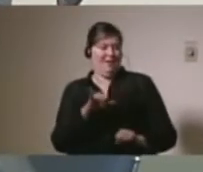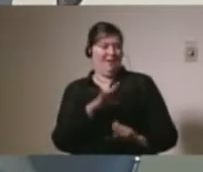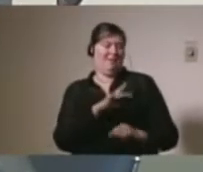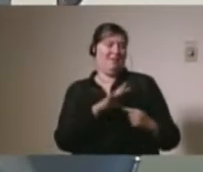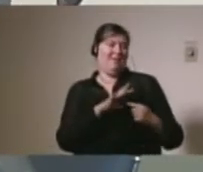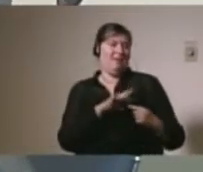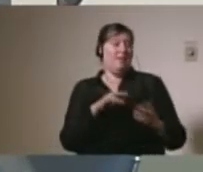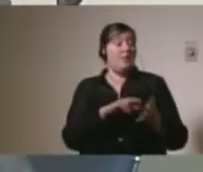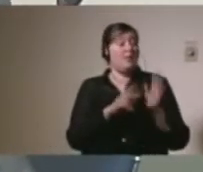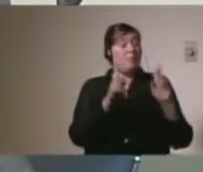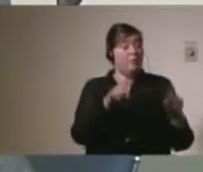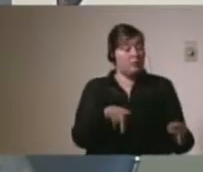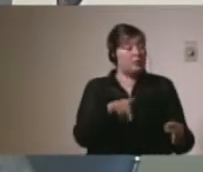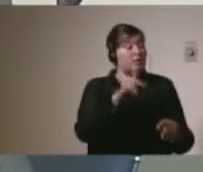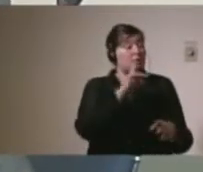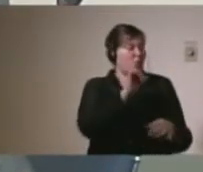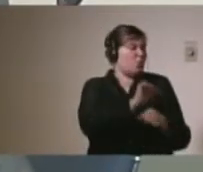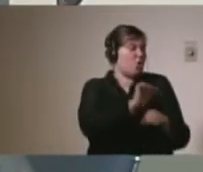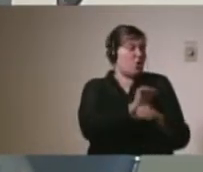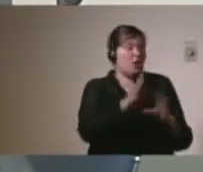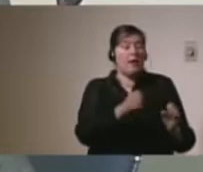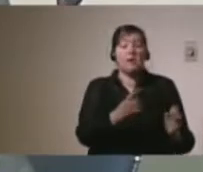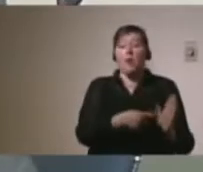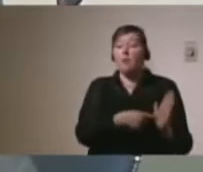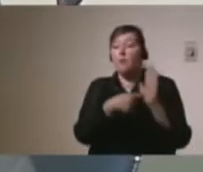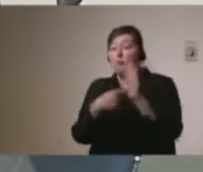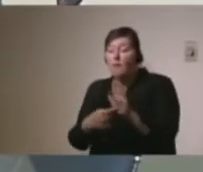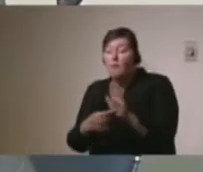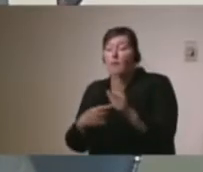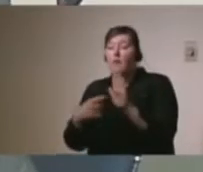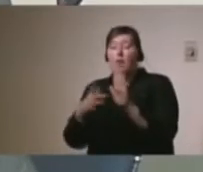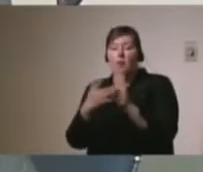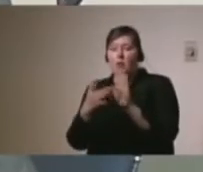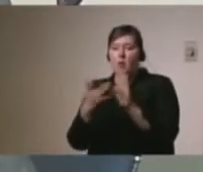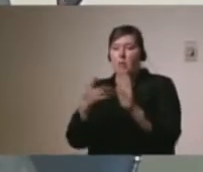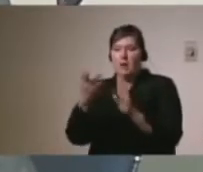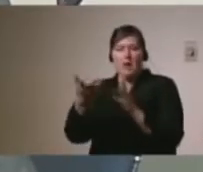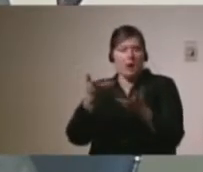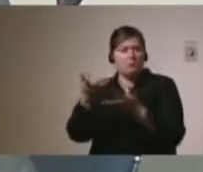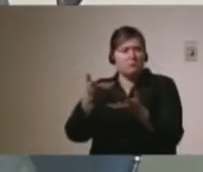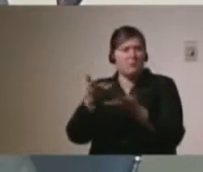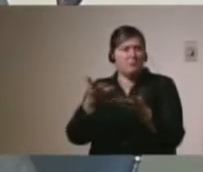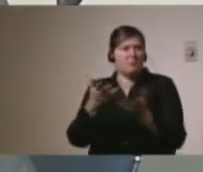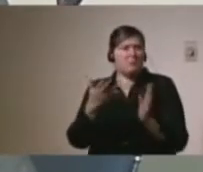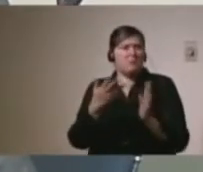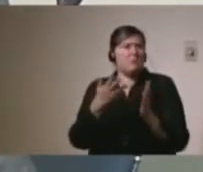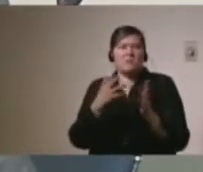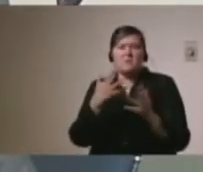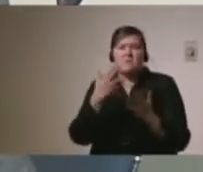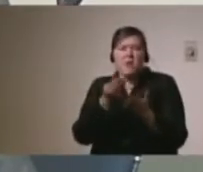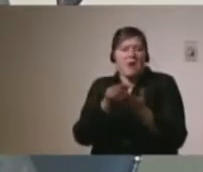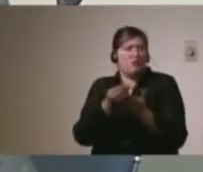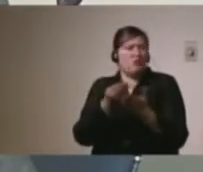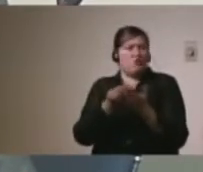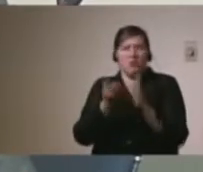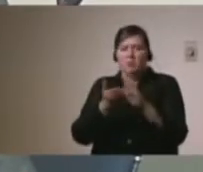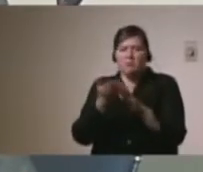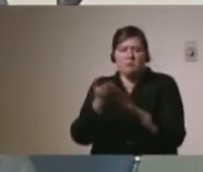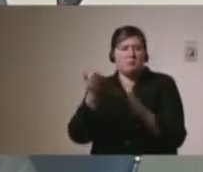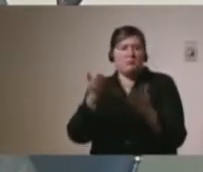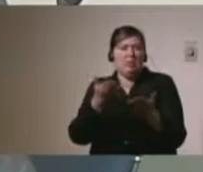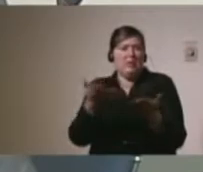who needs the service, and do things and carry out financial operations, small financial operations though. But